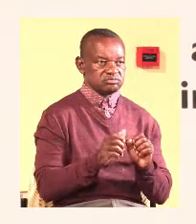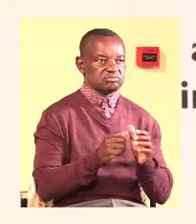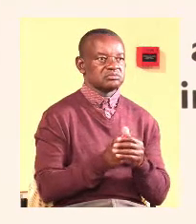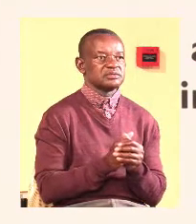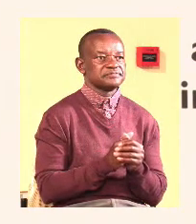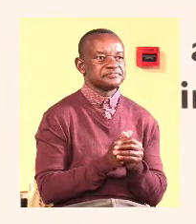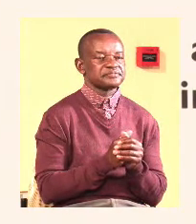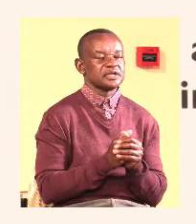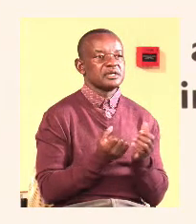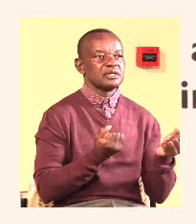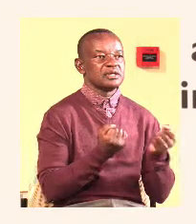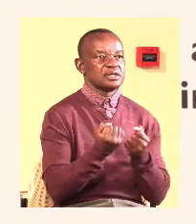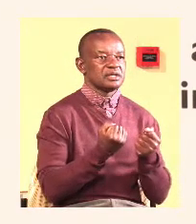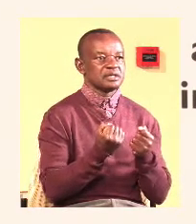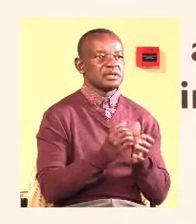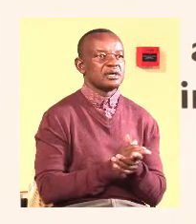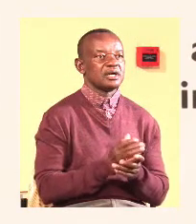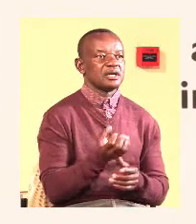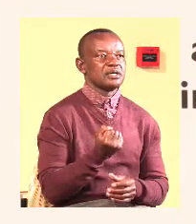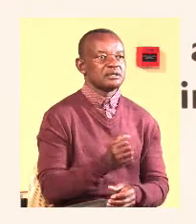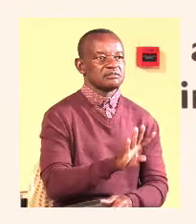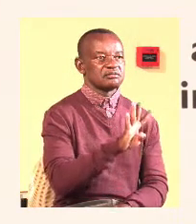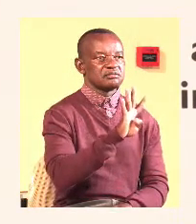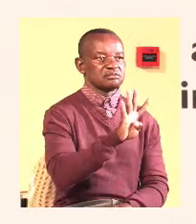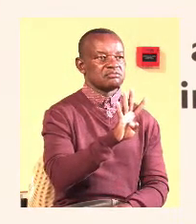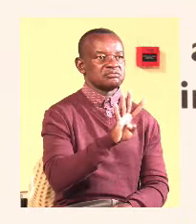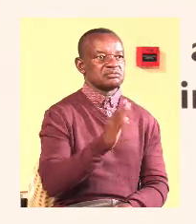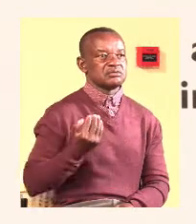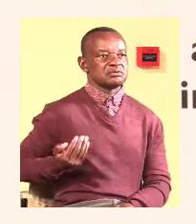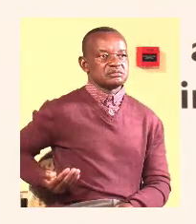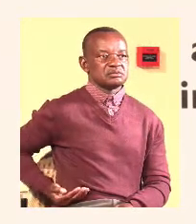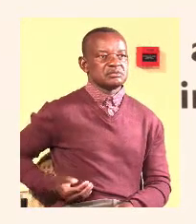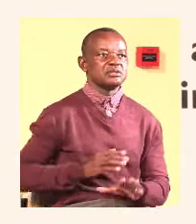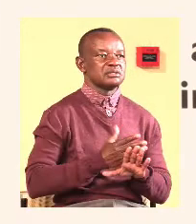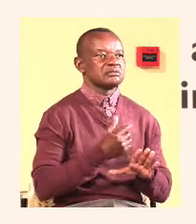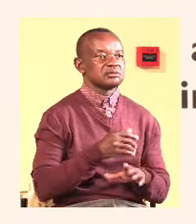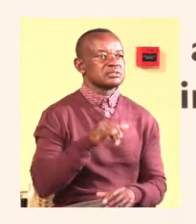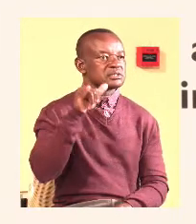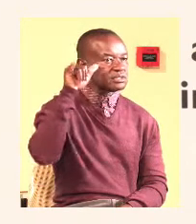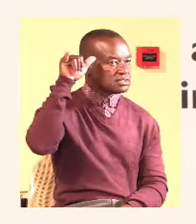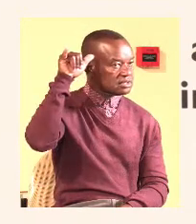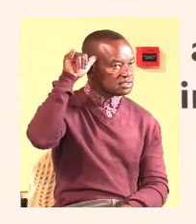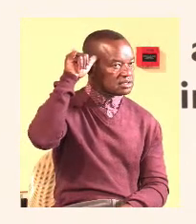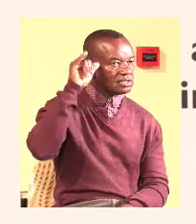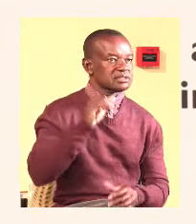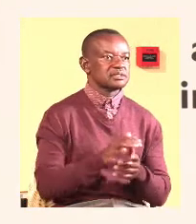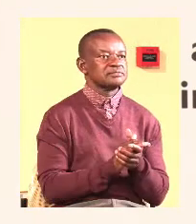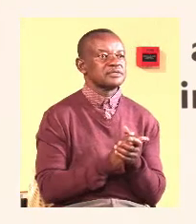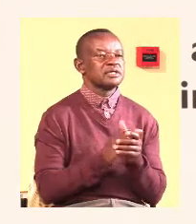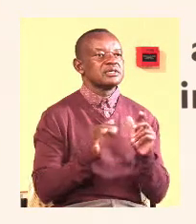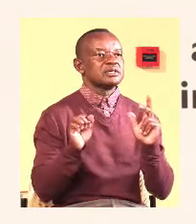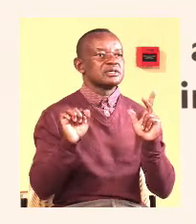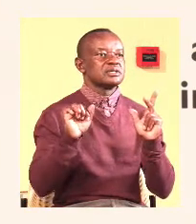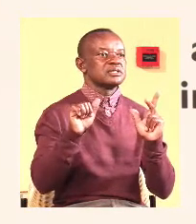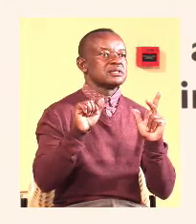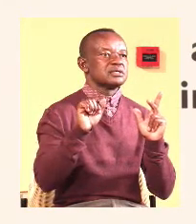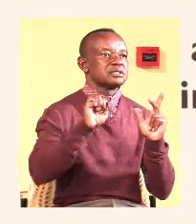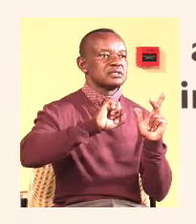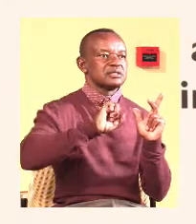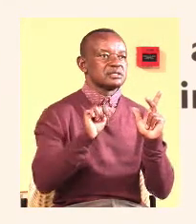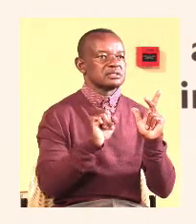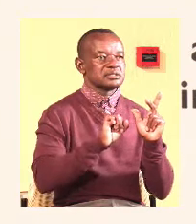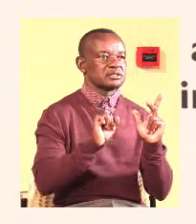the capacity of a 4-seater, for instance, a taxi now in this case, a driver is only supposed to carry